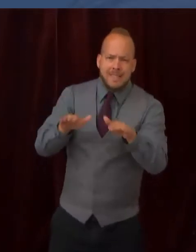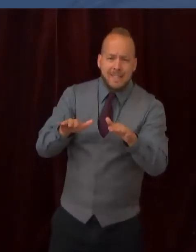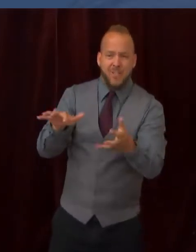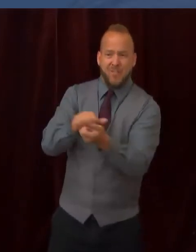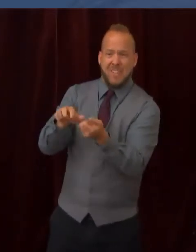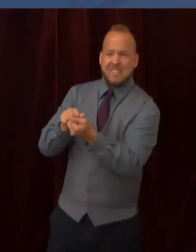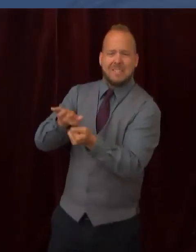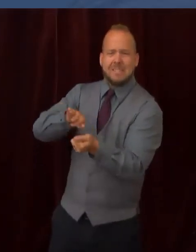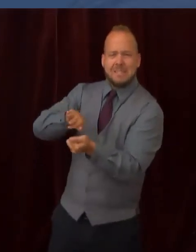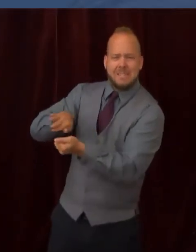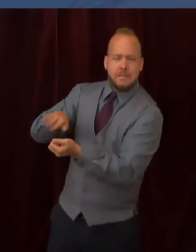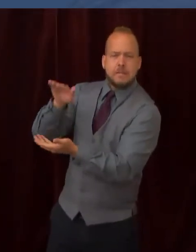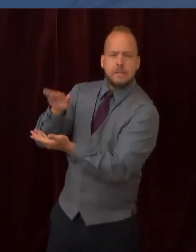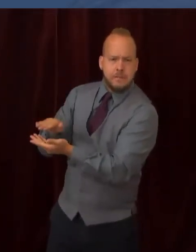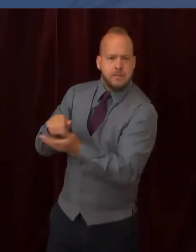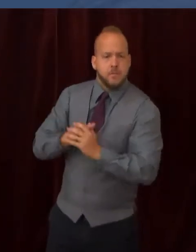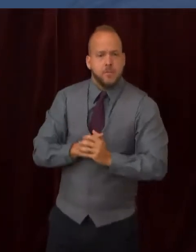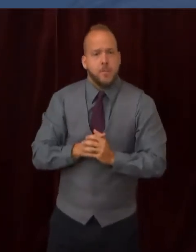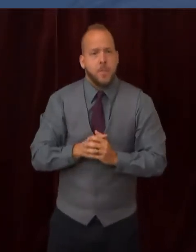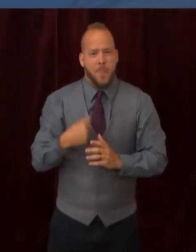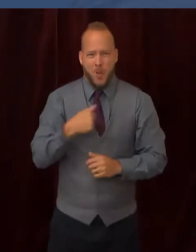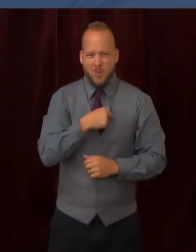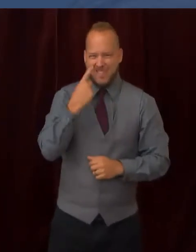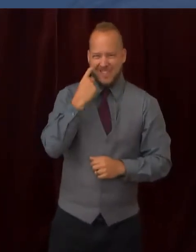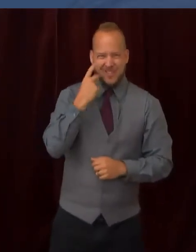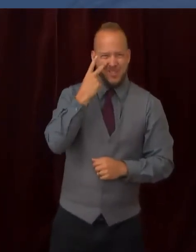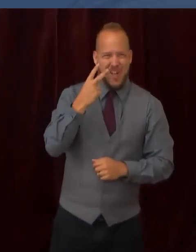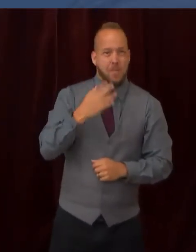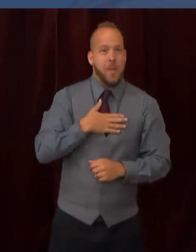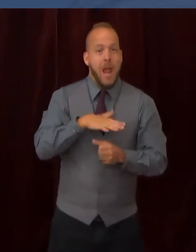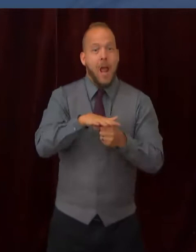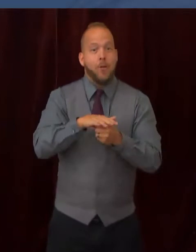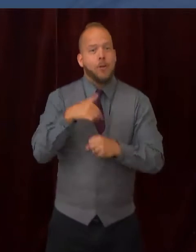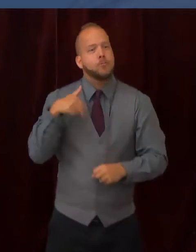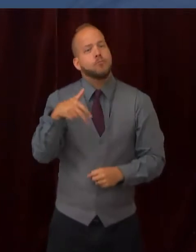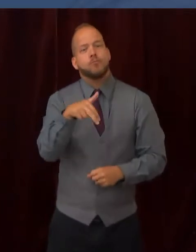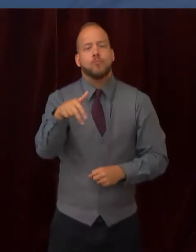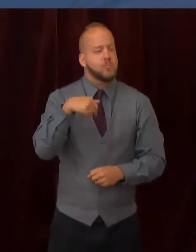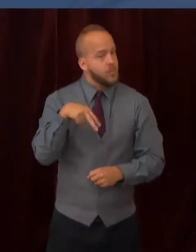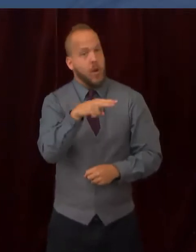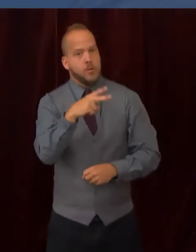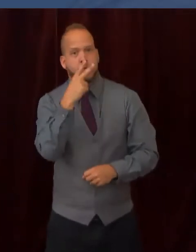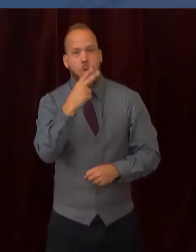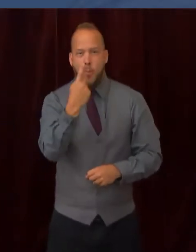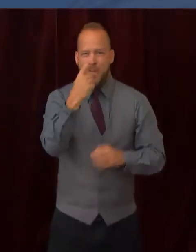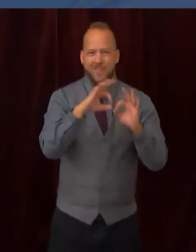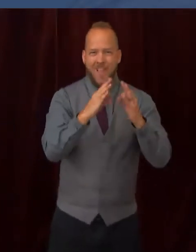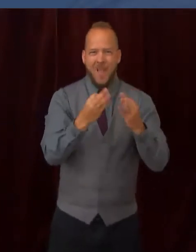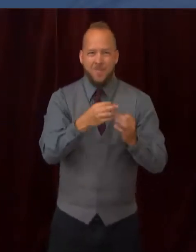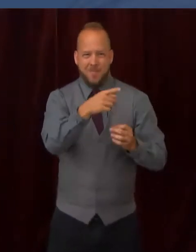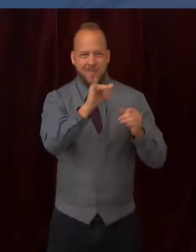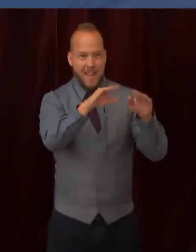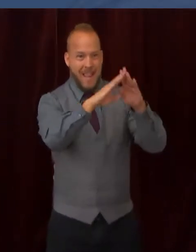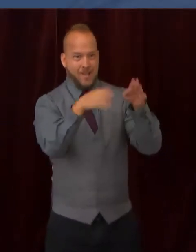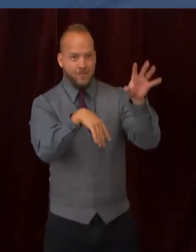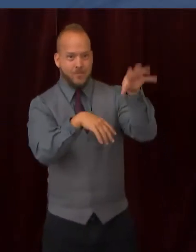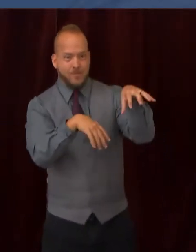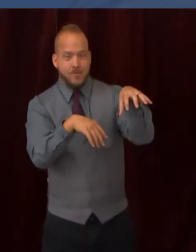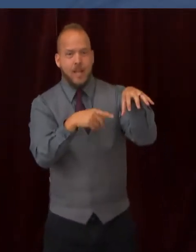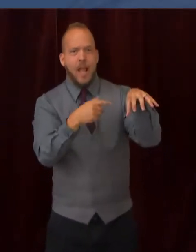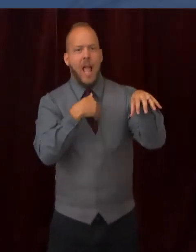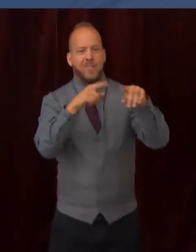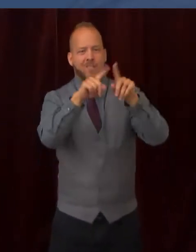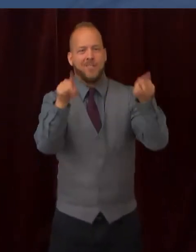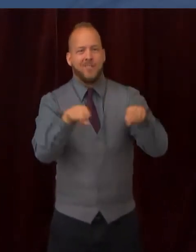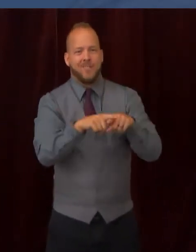this family had put a big sign out in front of on their big front porch, and it said, better days are ahead.